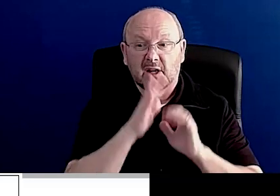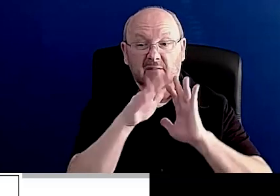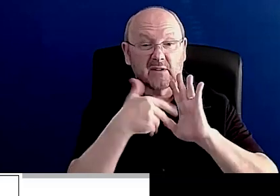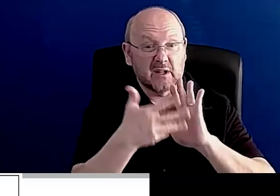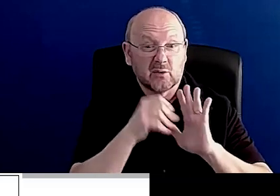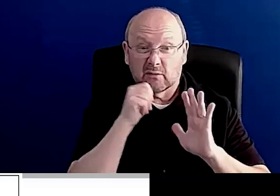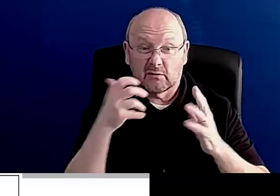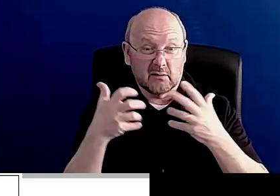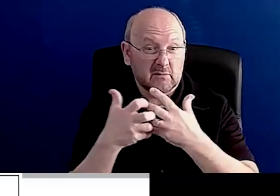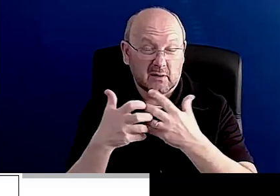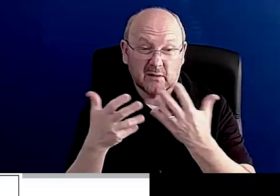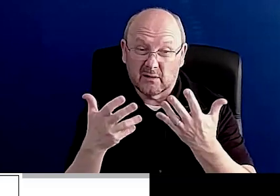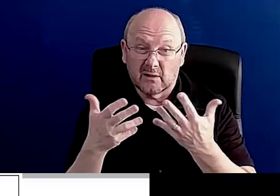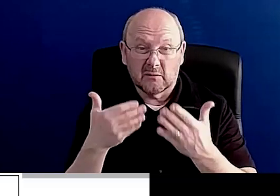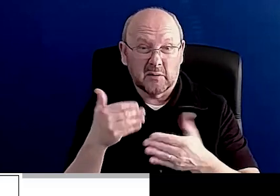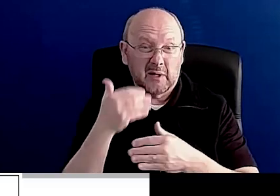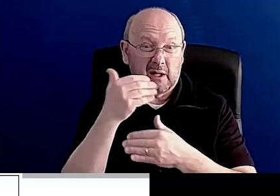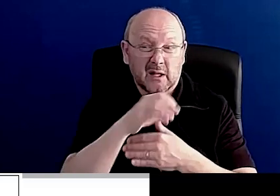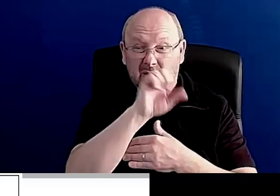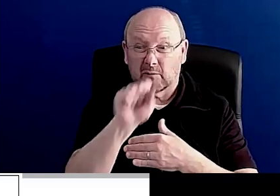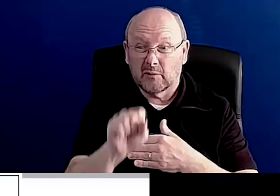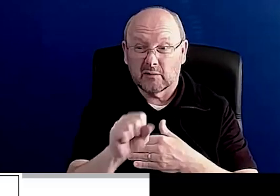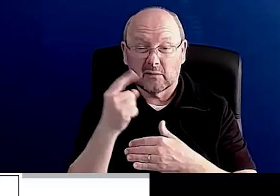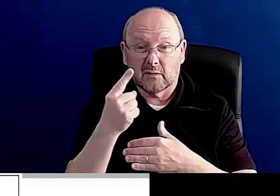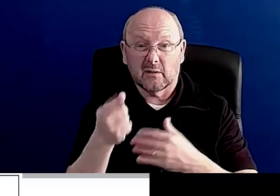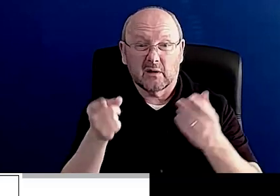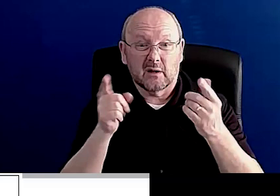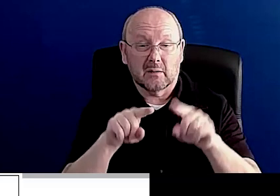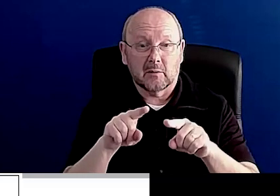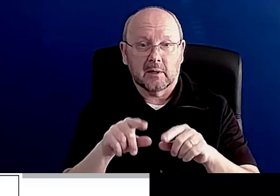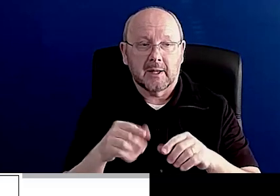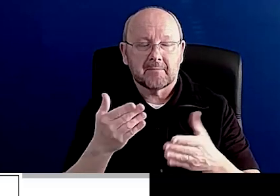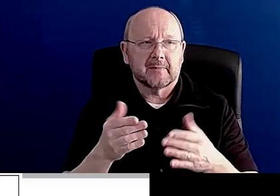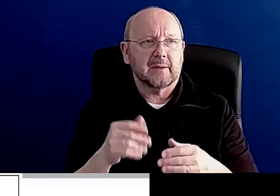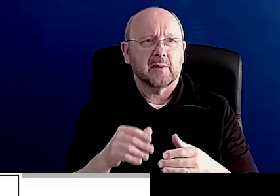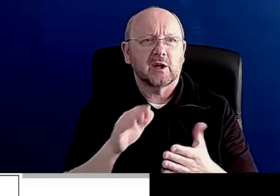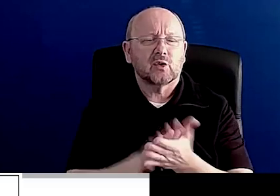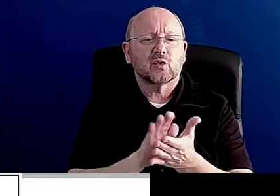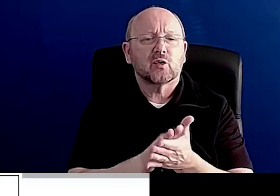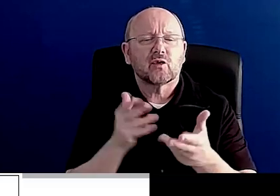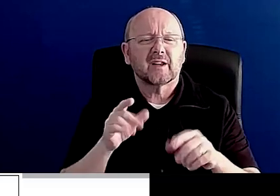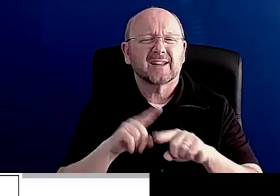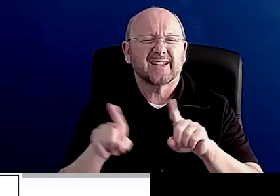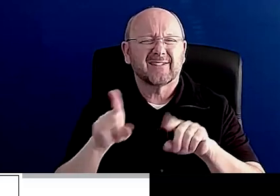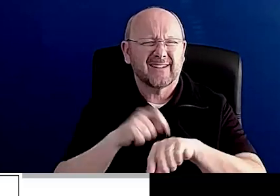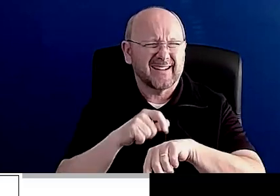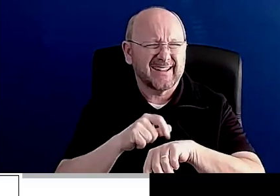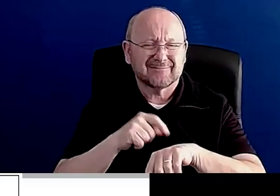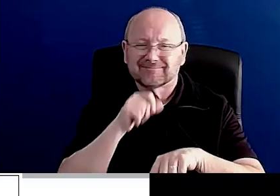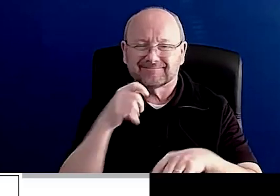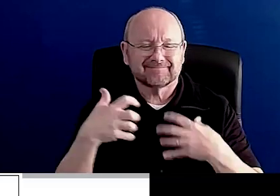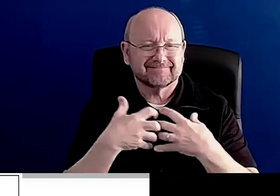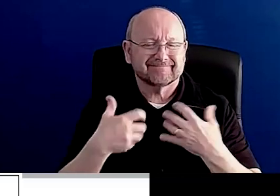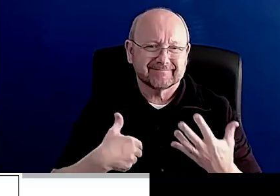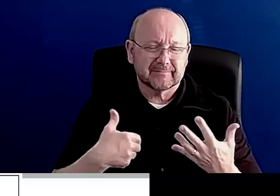the following semester. Maybe kids have a different dismissal time now, and it affects what's able to be offered. And our